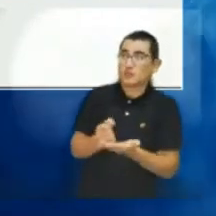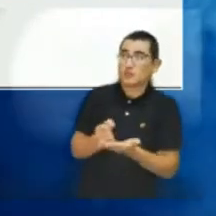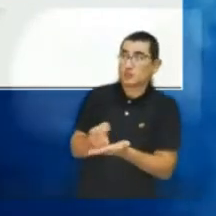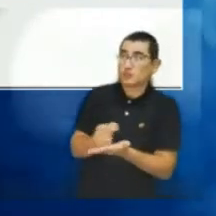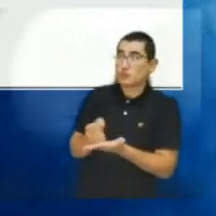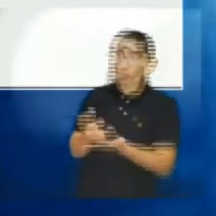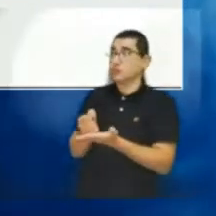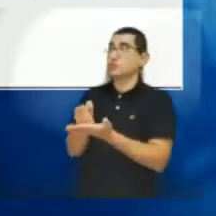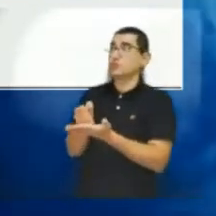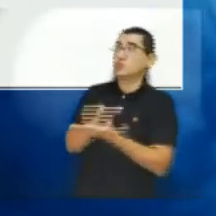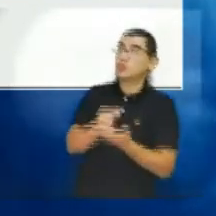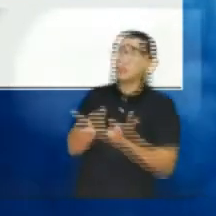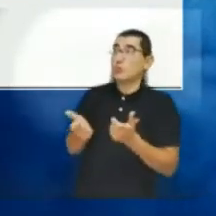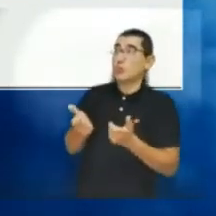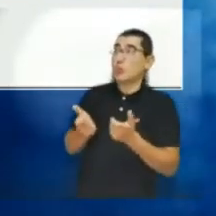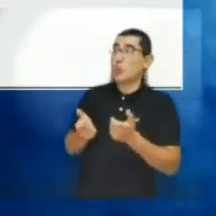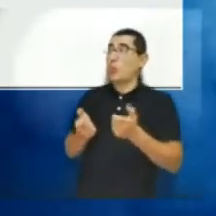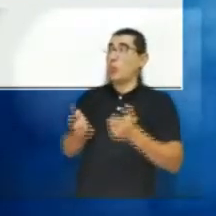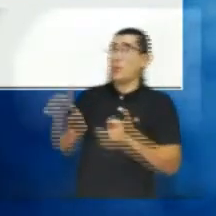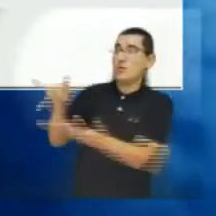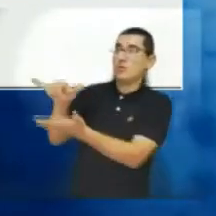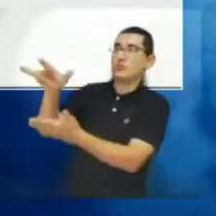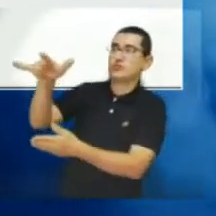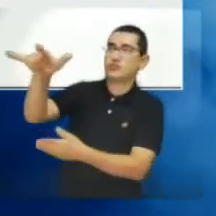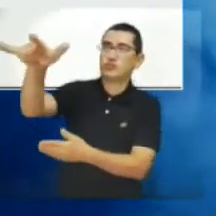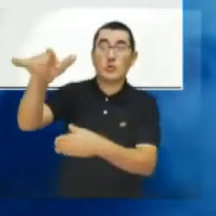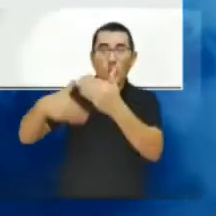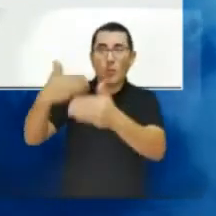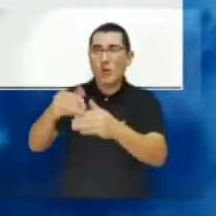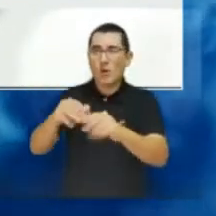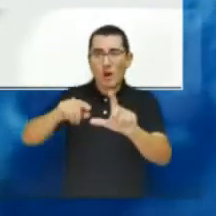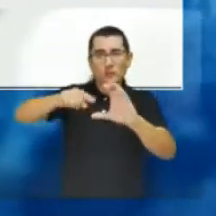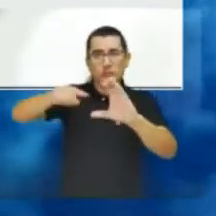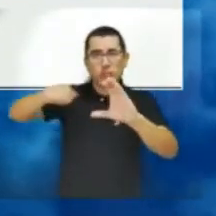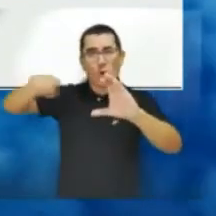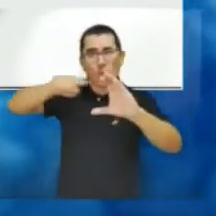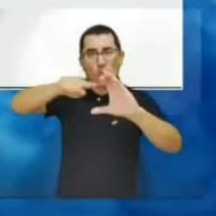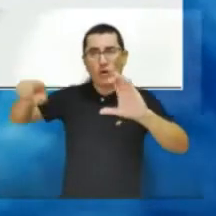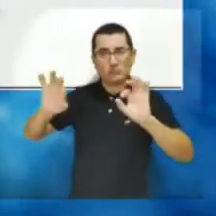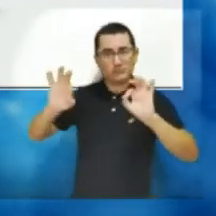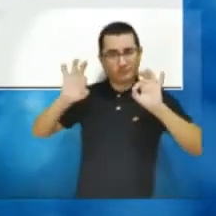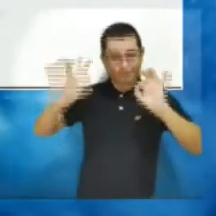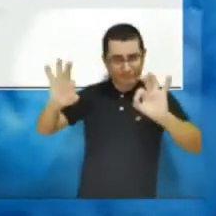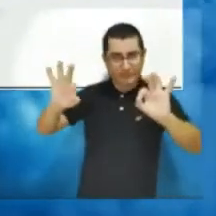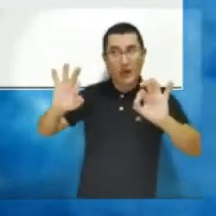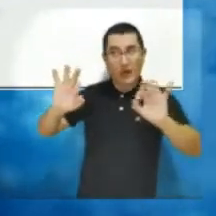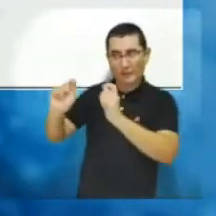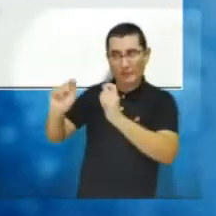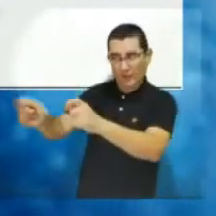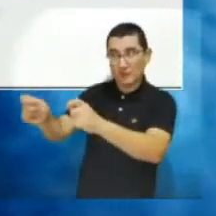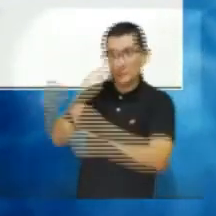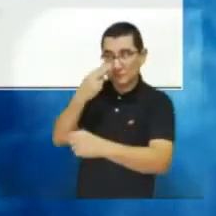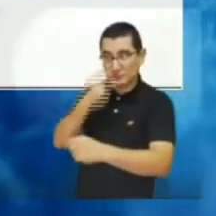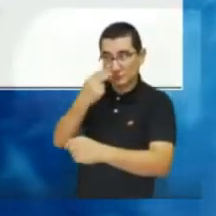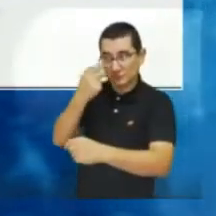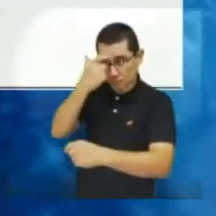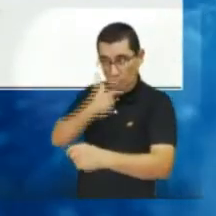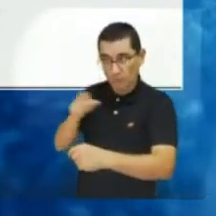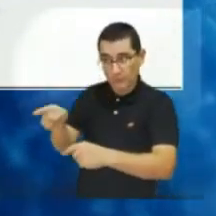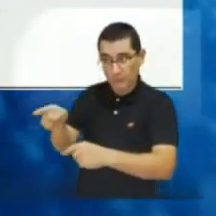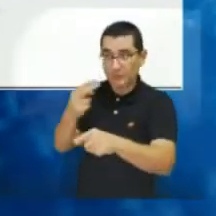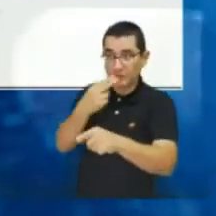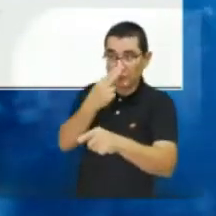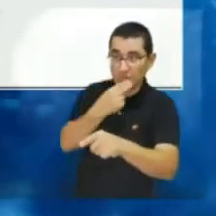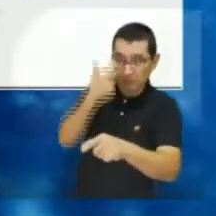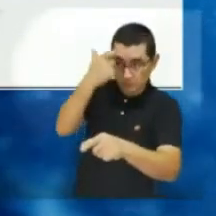which allows us to do that. And we also look at using drones so that we can go